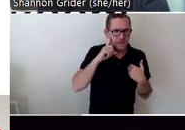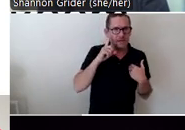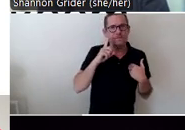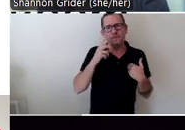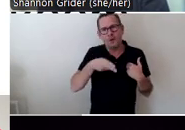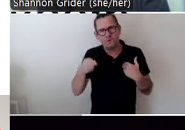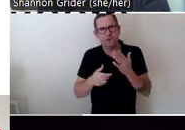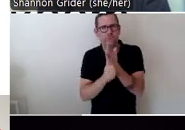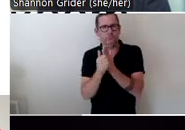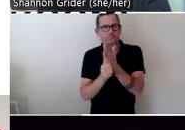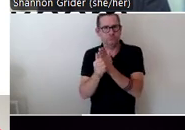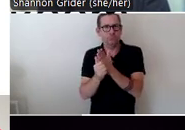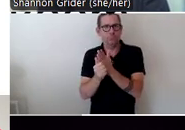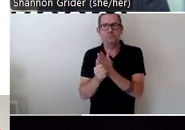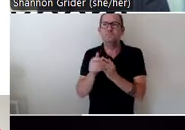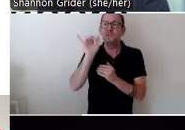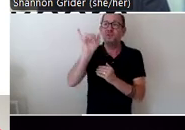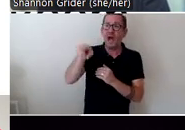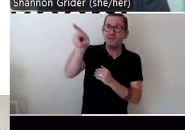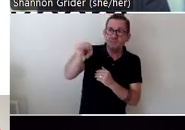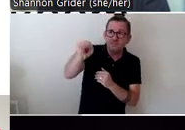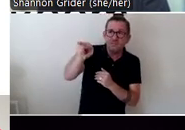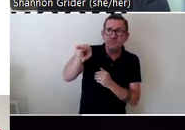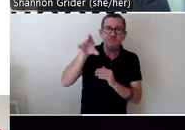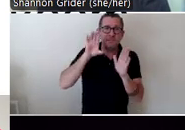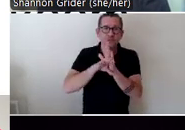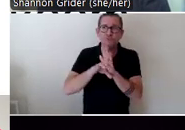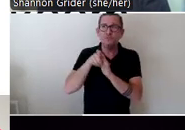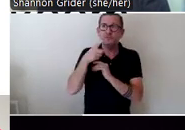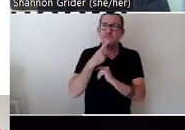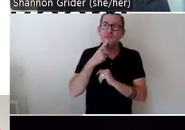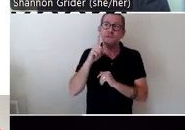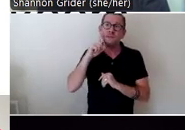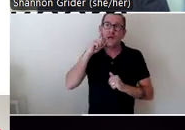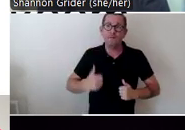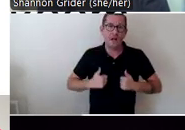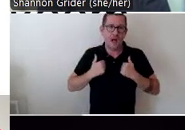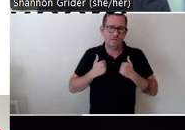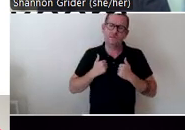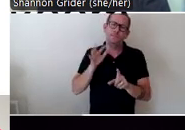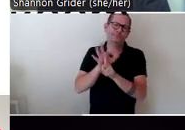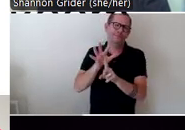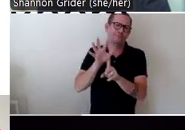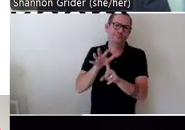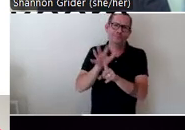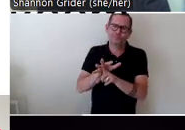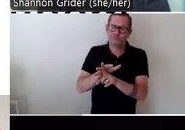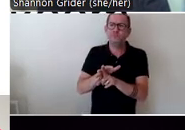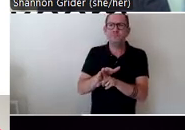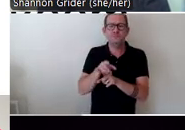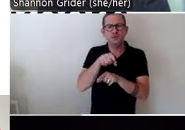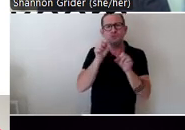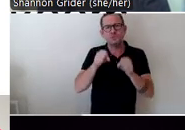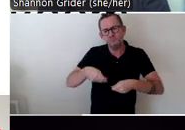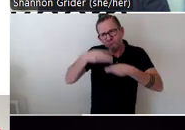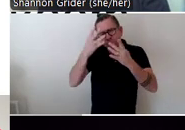of material. So it would be nice if you had any sort of a deaf or hard of hearing publication. For example, there's two right